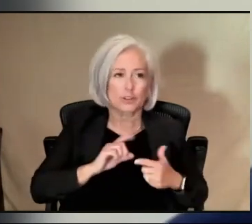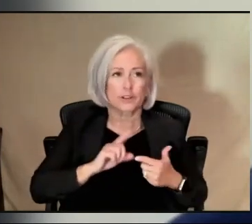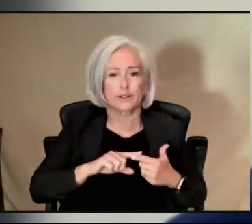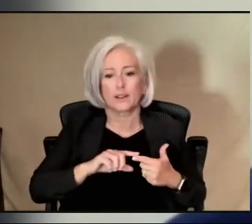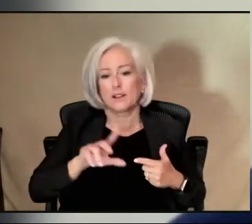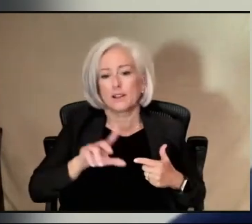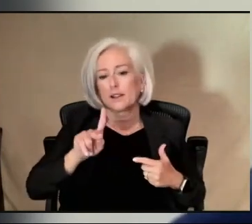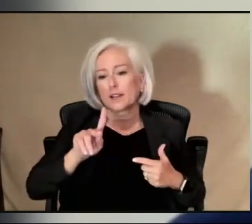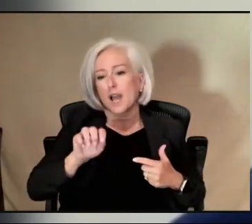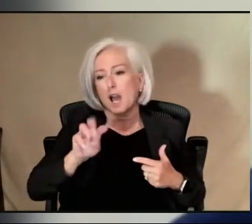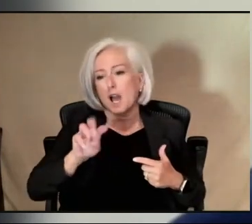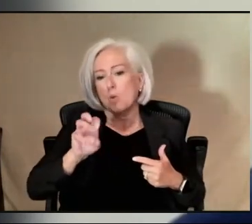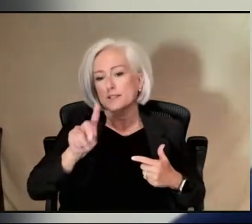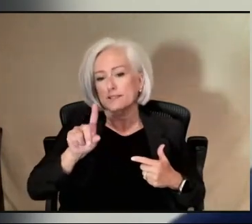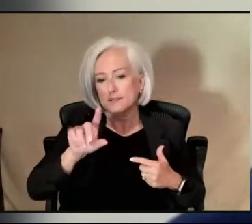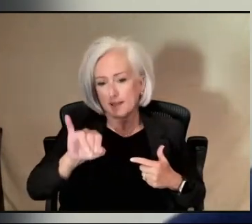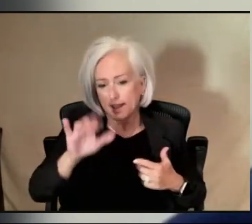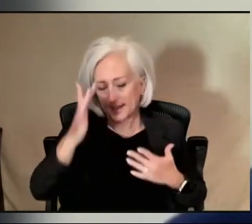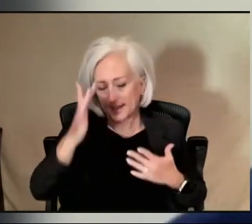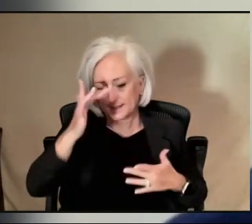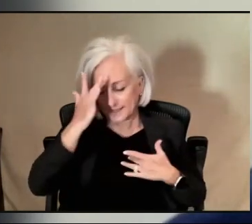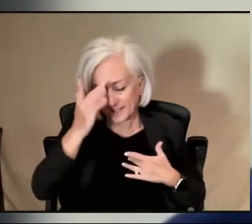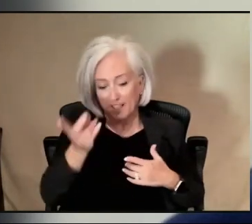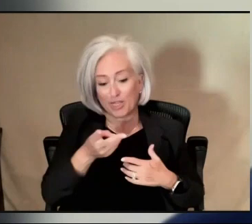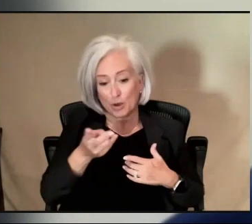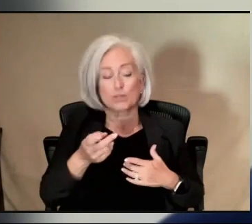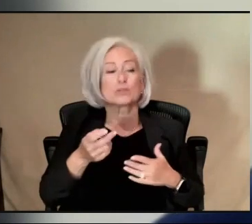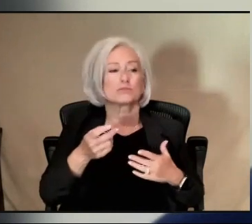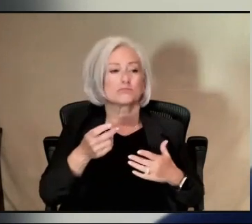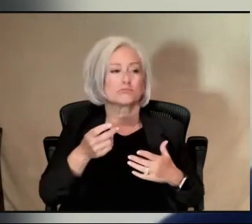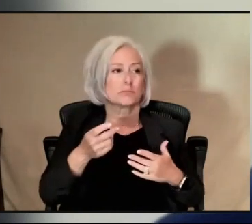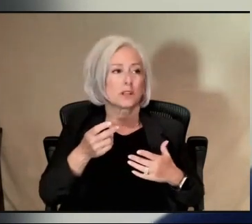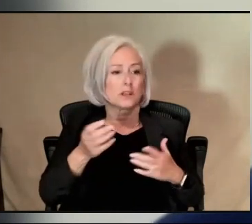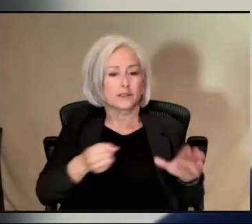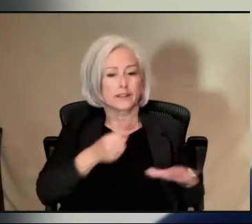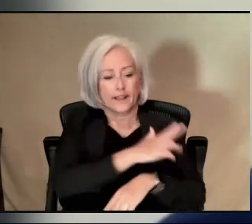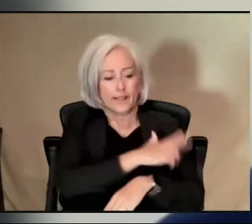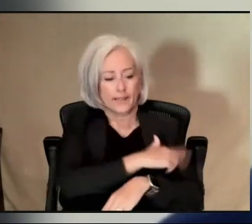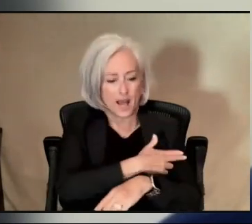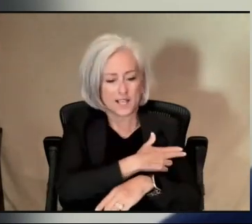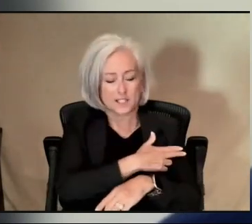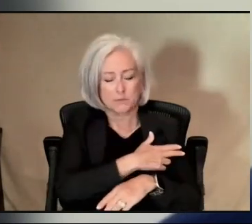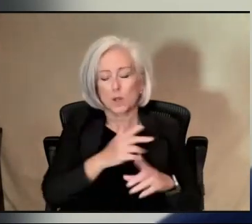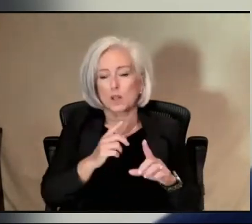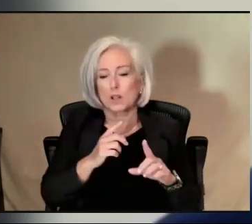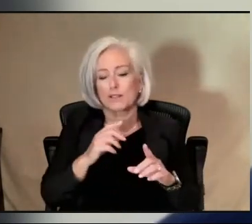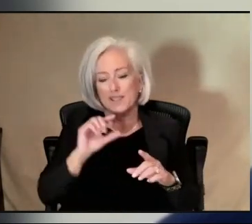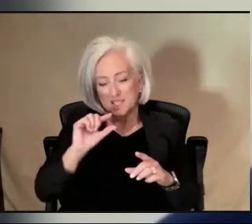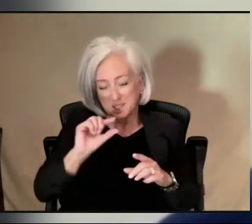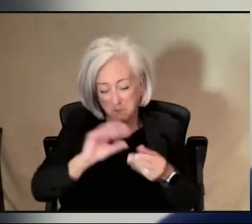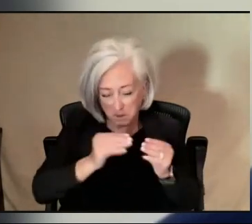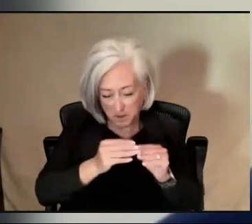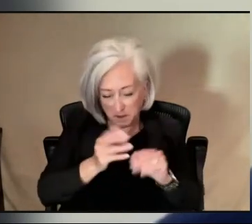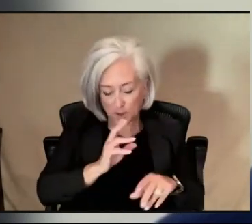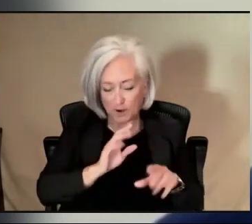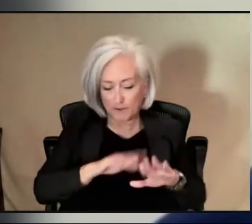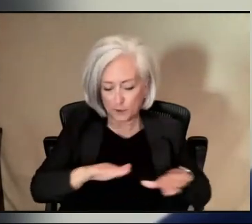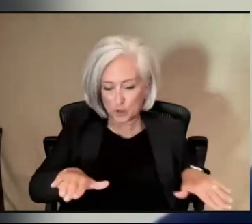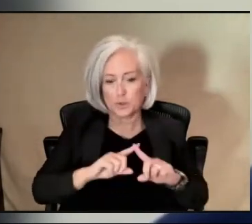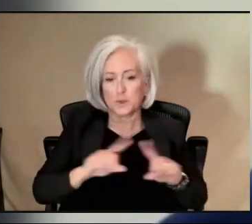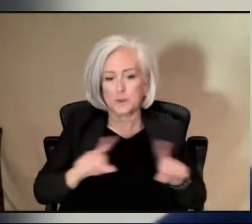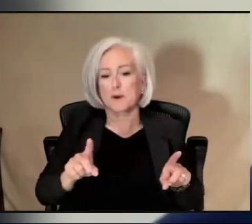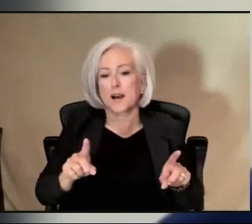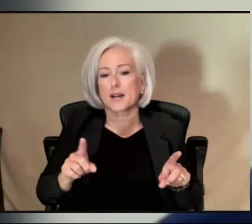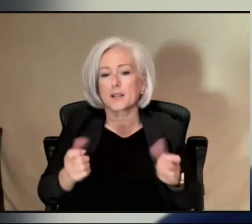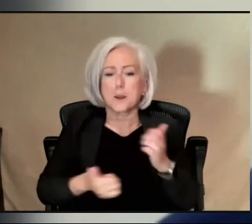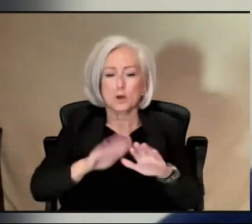they get hospitalized, end up in the ICU a lot. But that's a very small number. But the majority of children are doing pretty well when they get infected, but we don't know